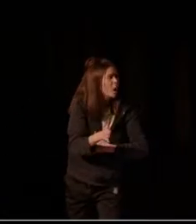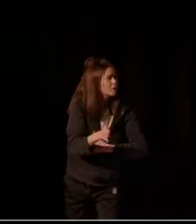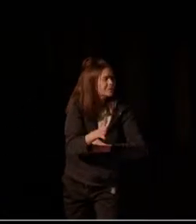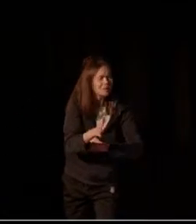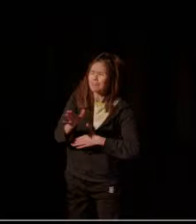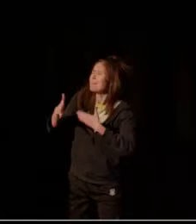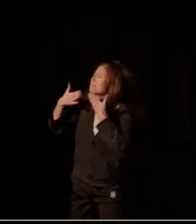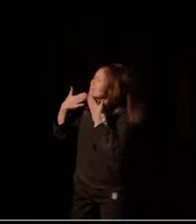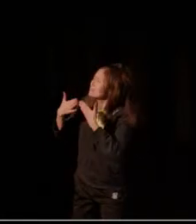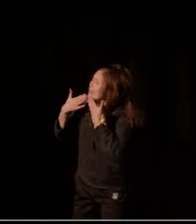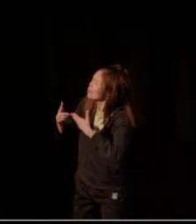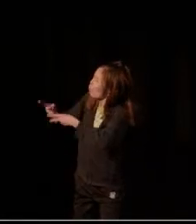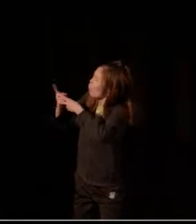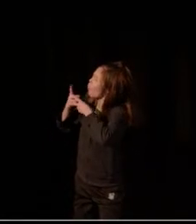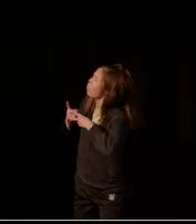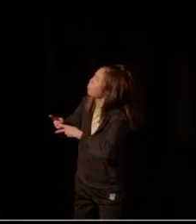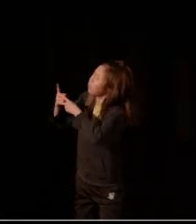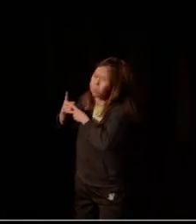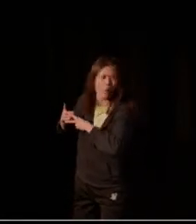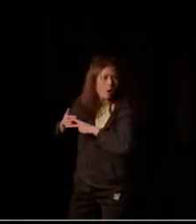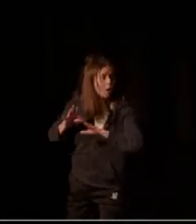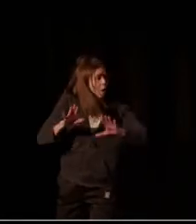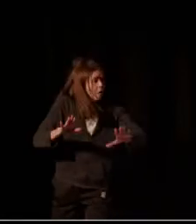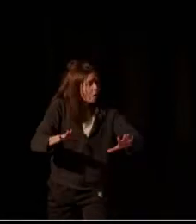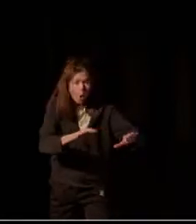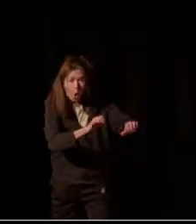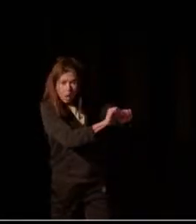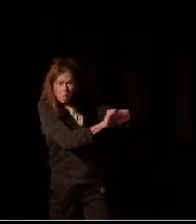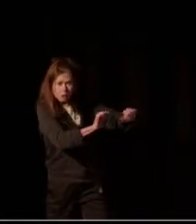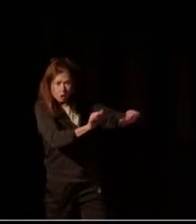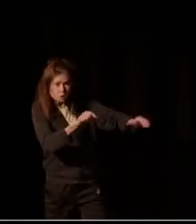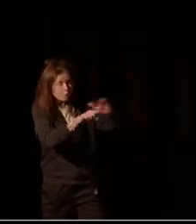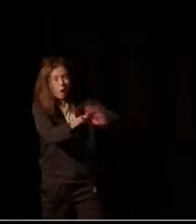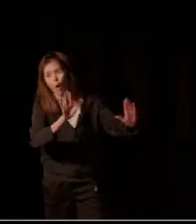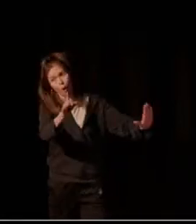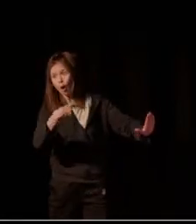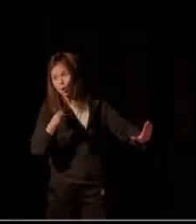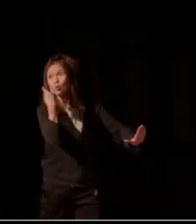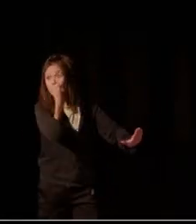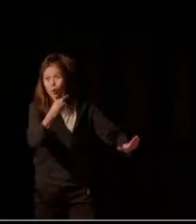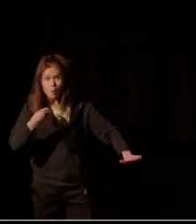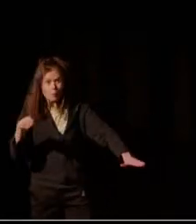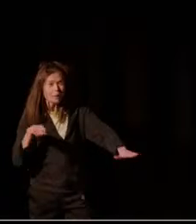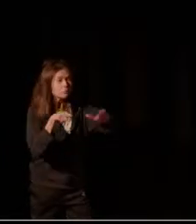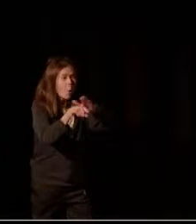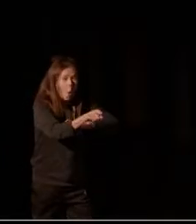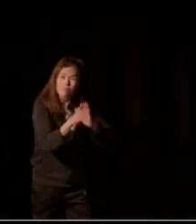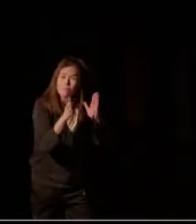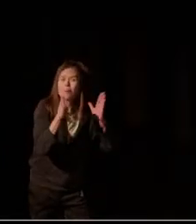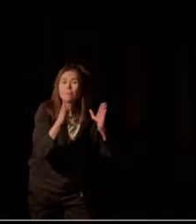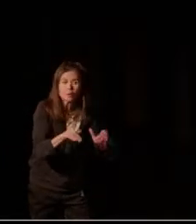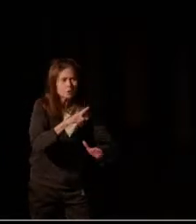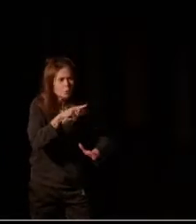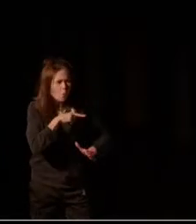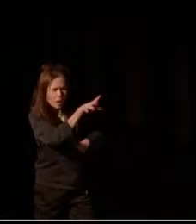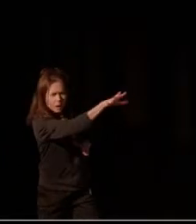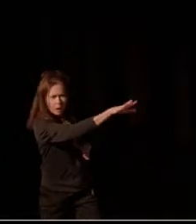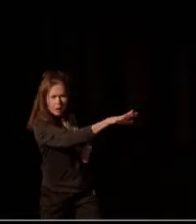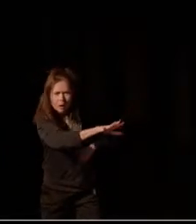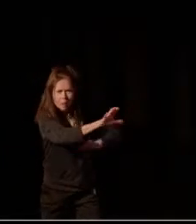you go. Friend, that's tomorrow. I'm spurred on by my fears of what's transpired or bred throughout my